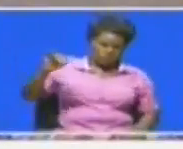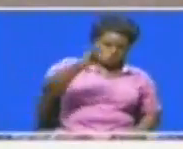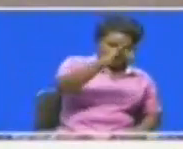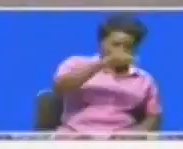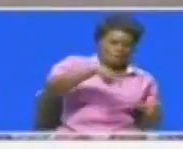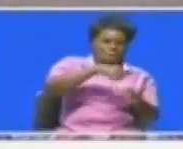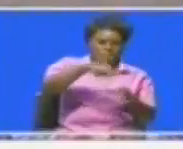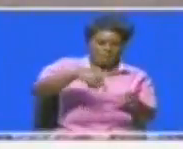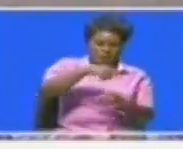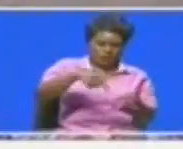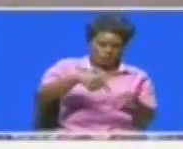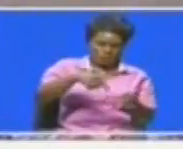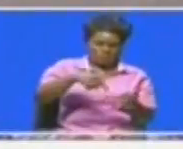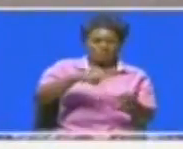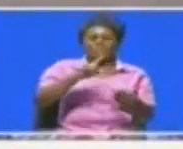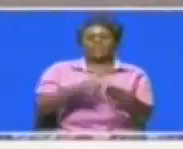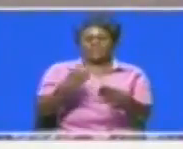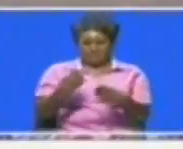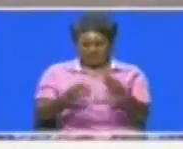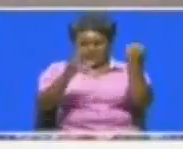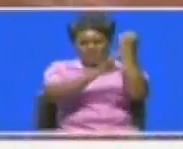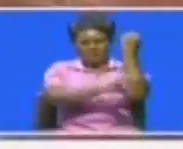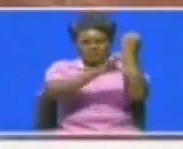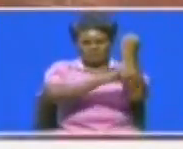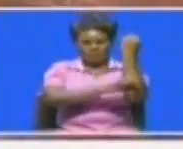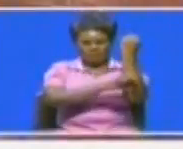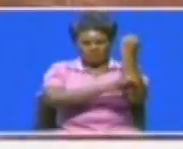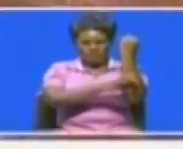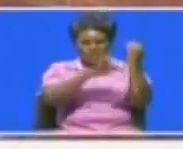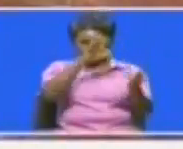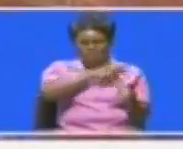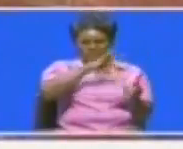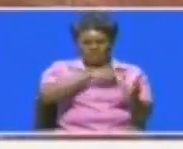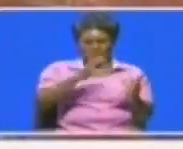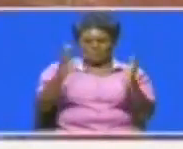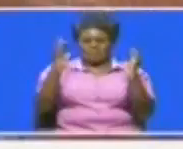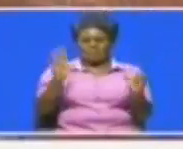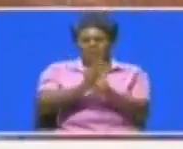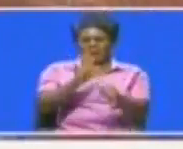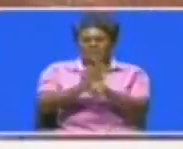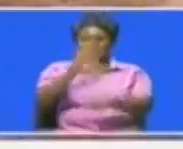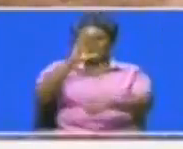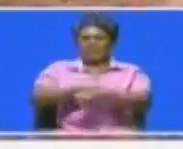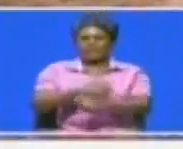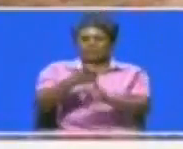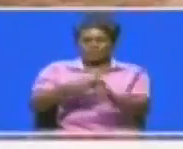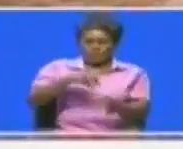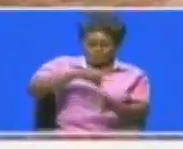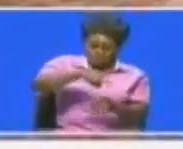through entry and exit points, the country stands to reap millions, if not billions of dollars, in revenue from the